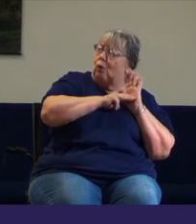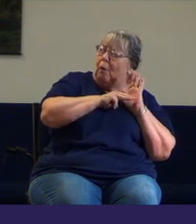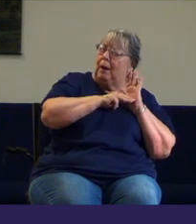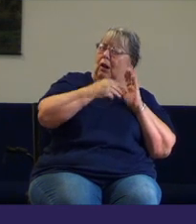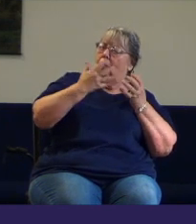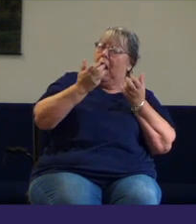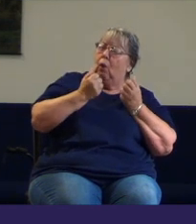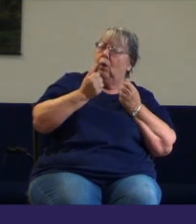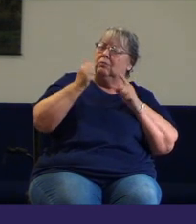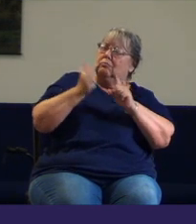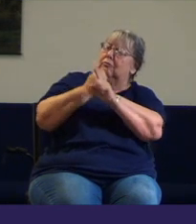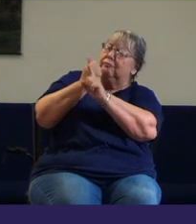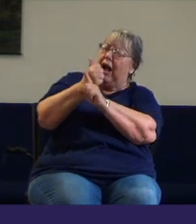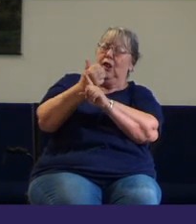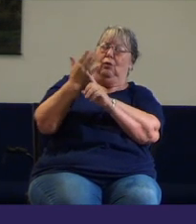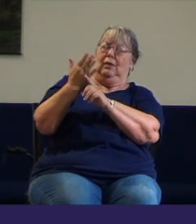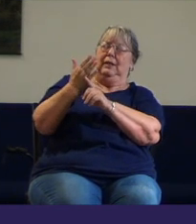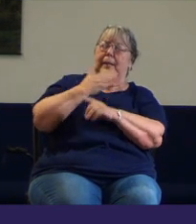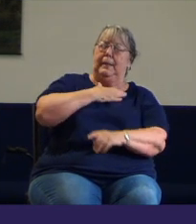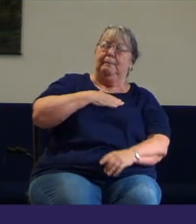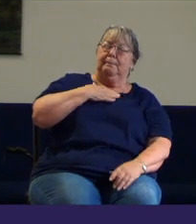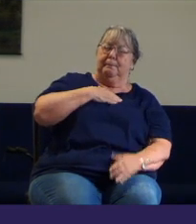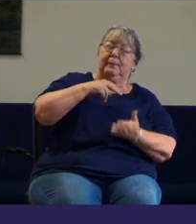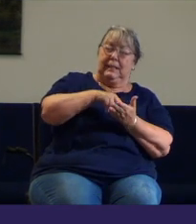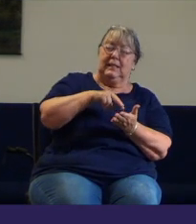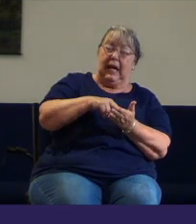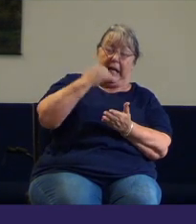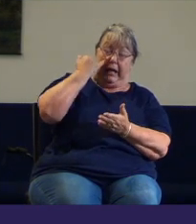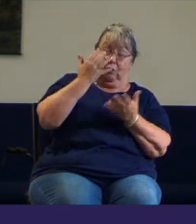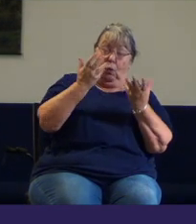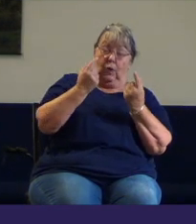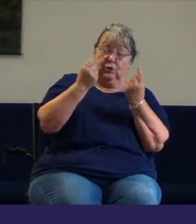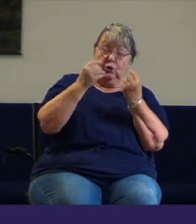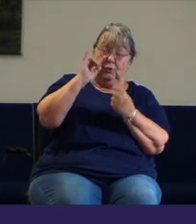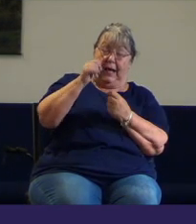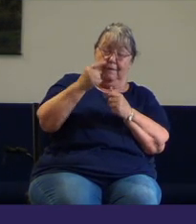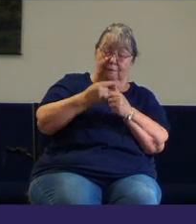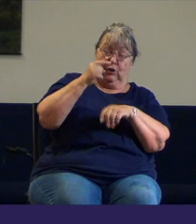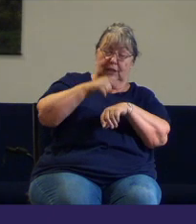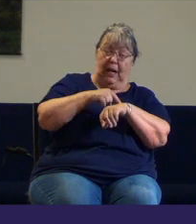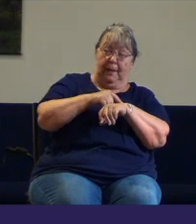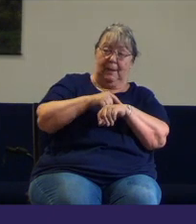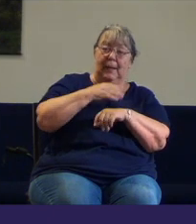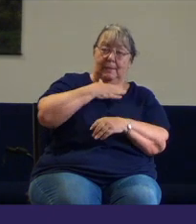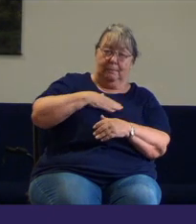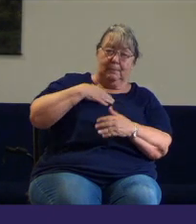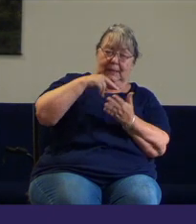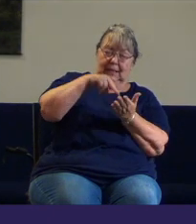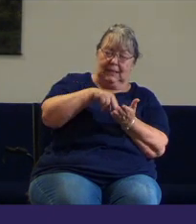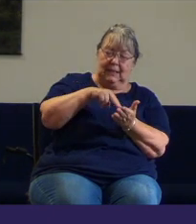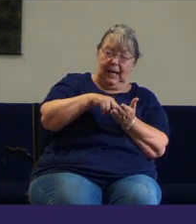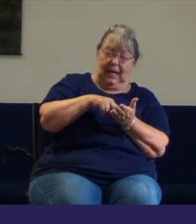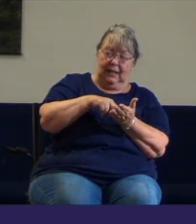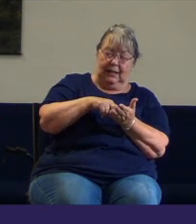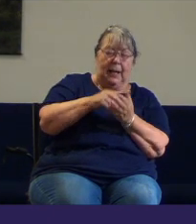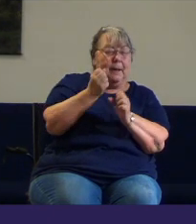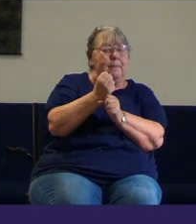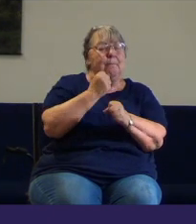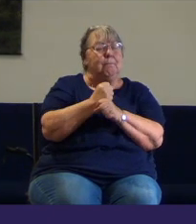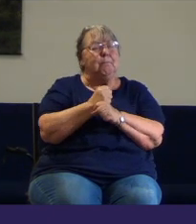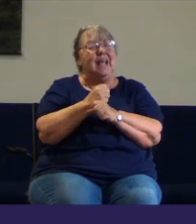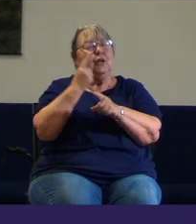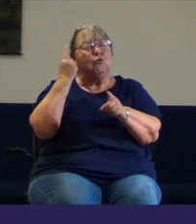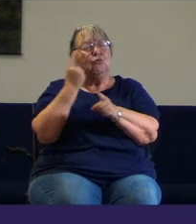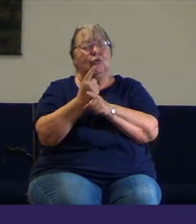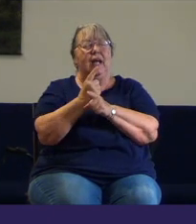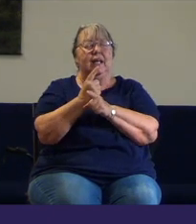that, please stand. You've never done that. You want to do it today for the first time, please stand. Let's make it right with Jesus. Let's make it right with